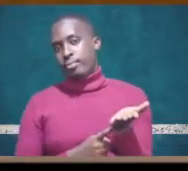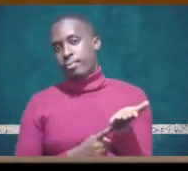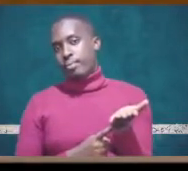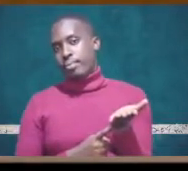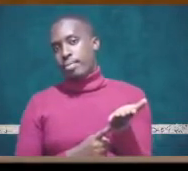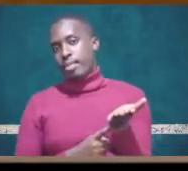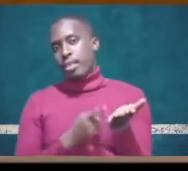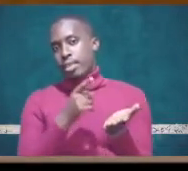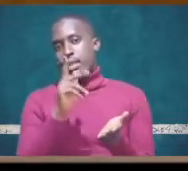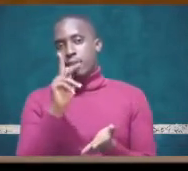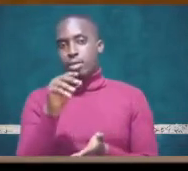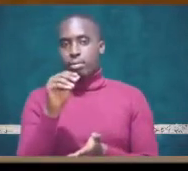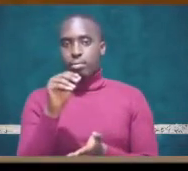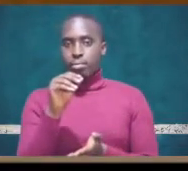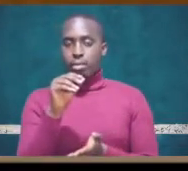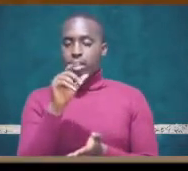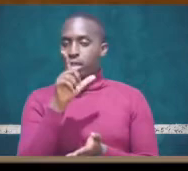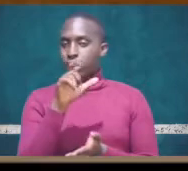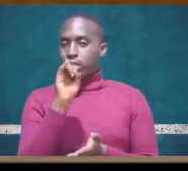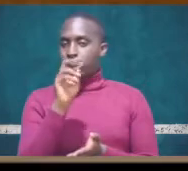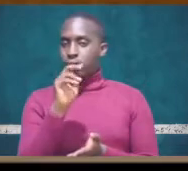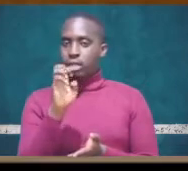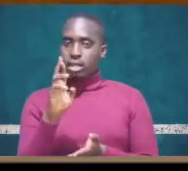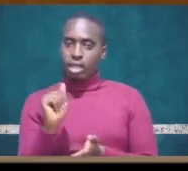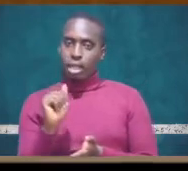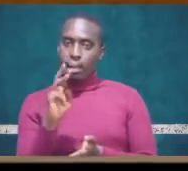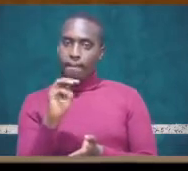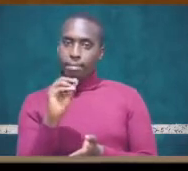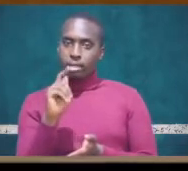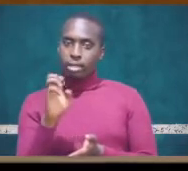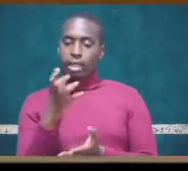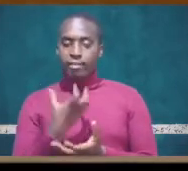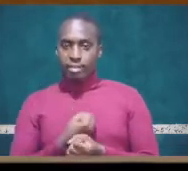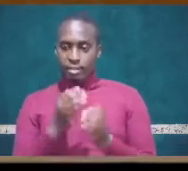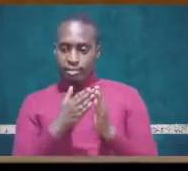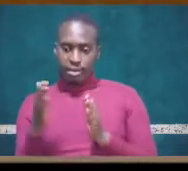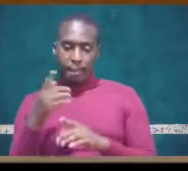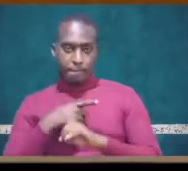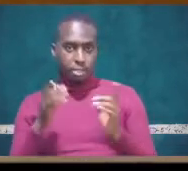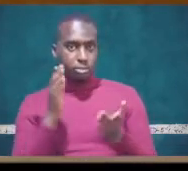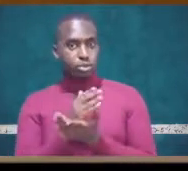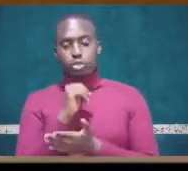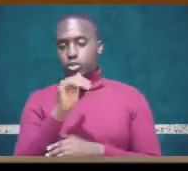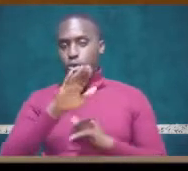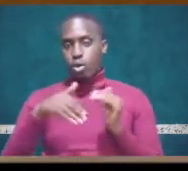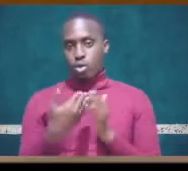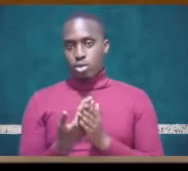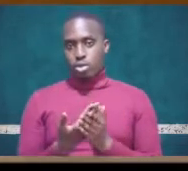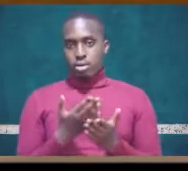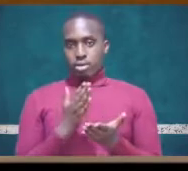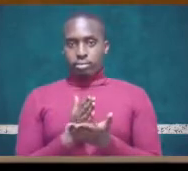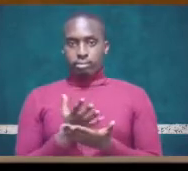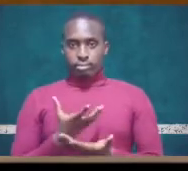linear potentiometer. So linear potentiometer, it has this slide, but that rotary also potentiometer, it